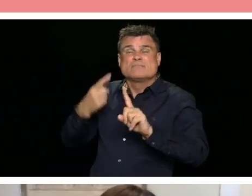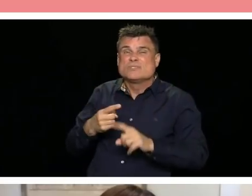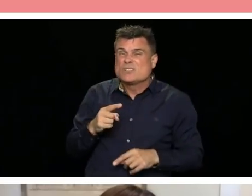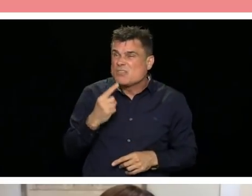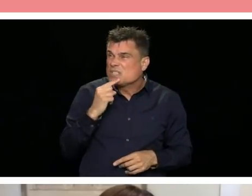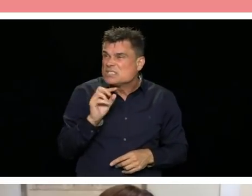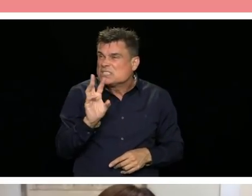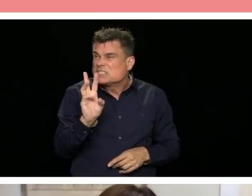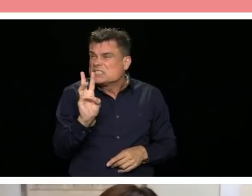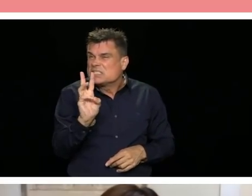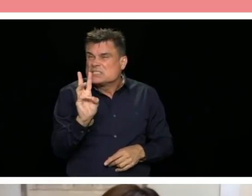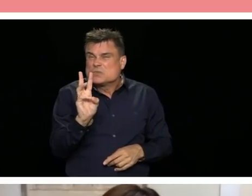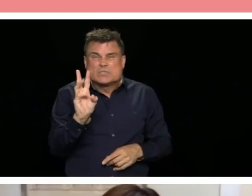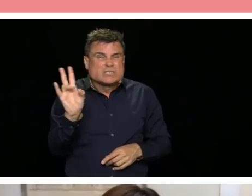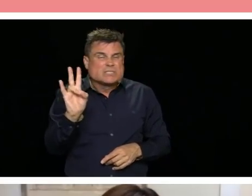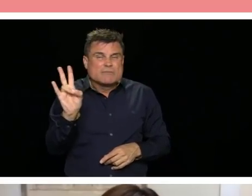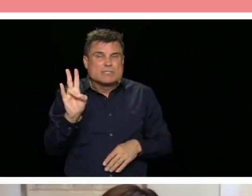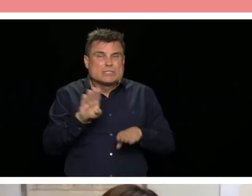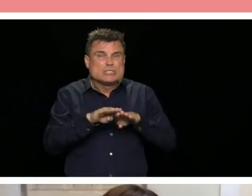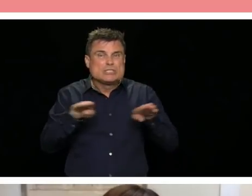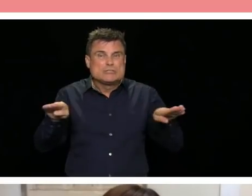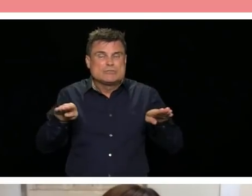symptoms. So first of all,